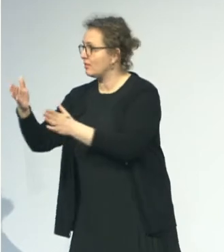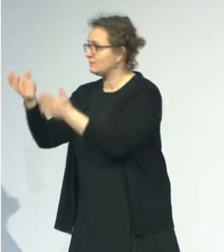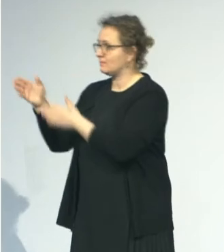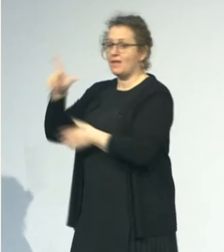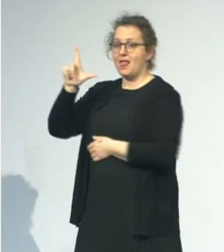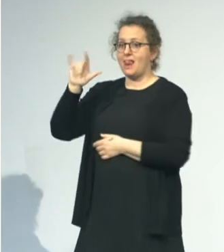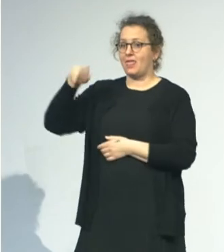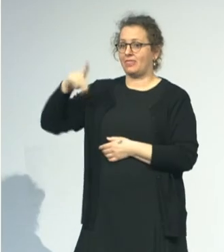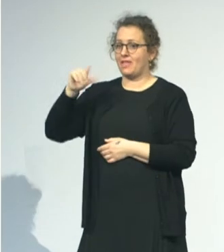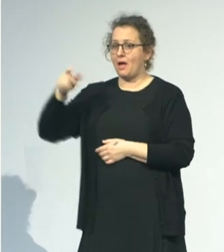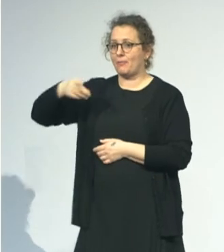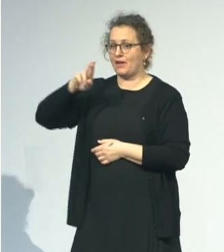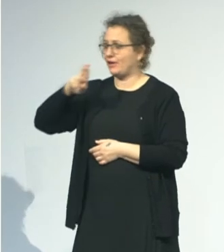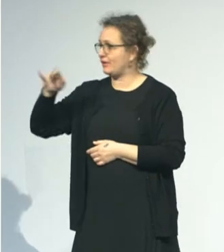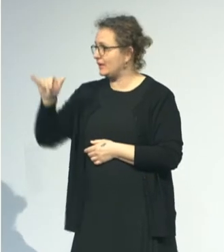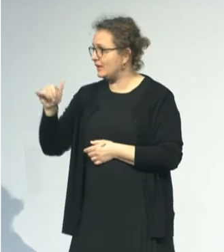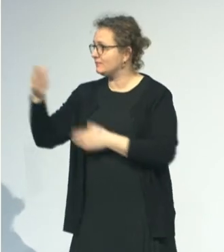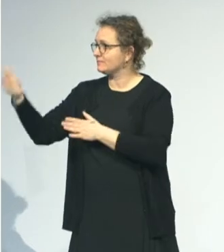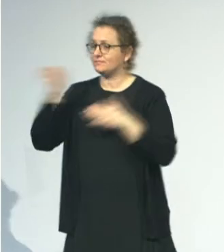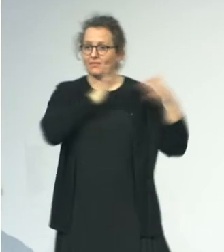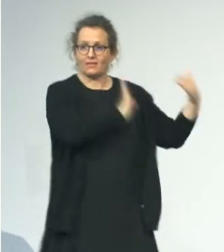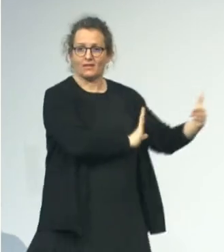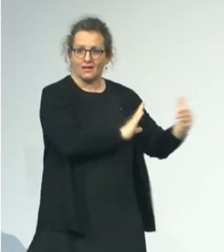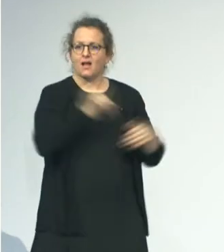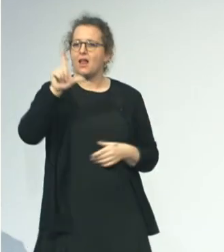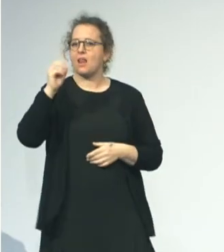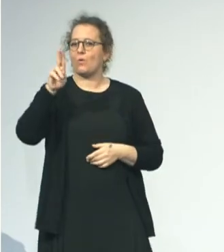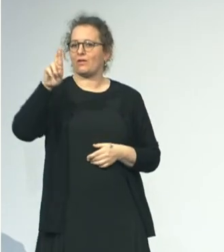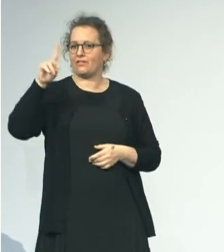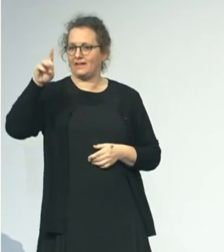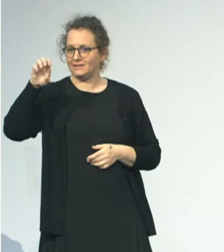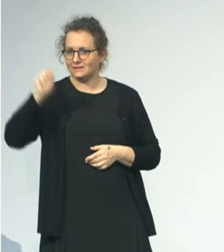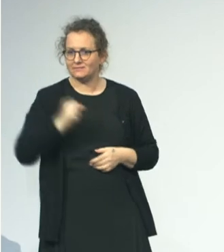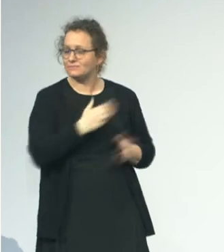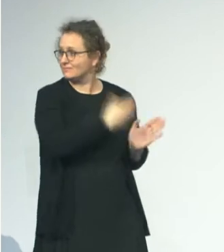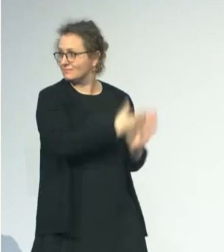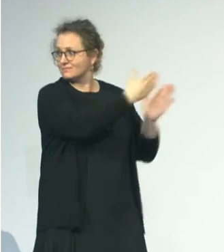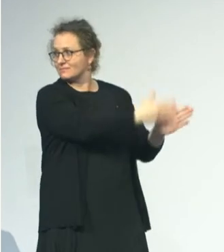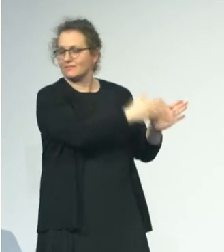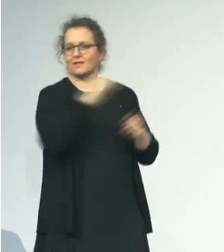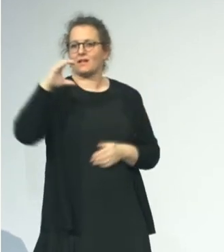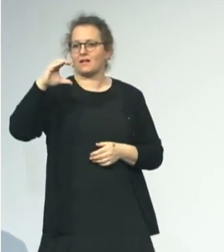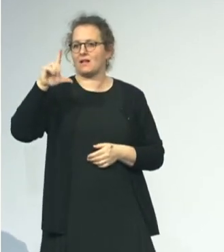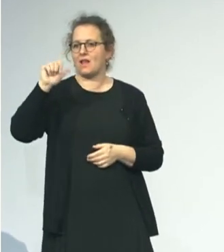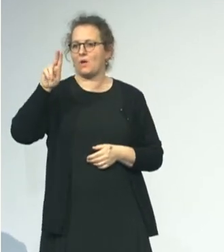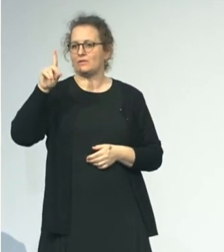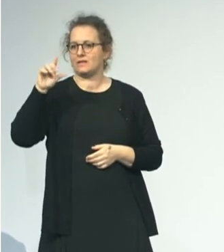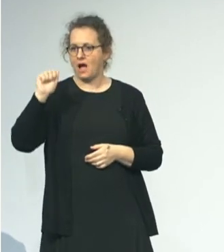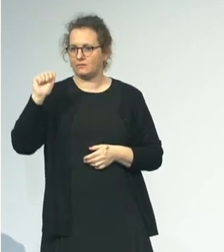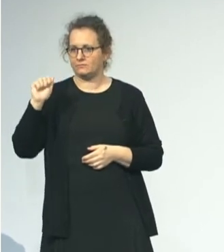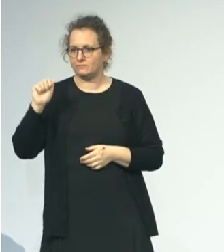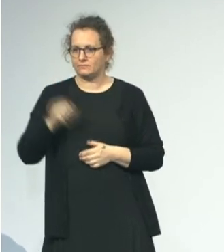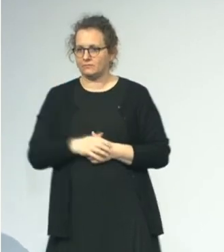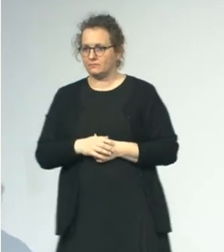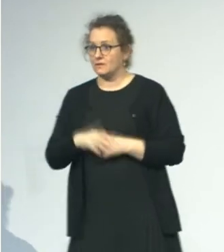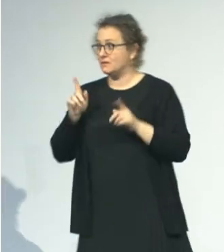it for them. And as I said, Michal has got to go. She's got a